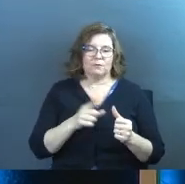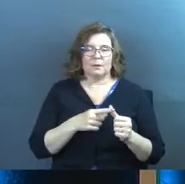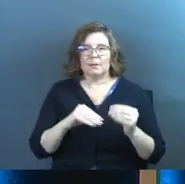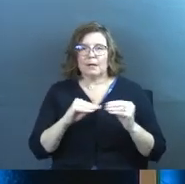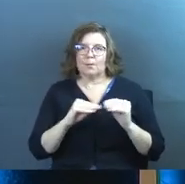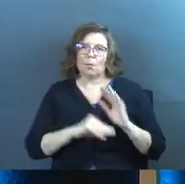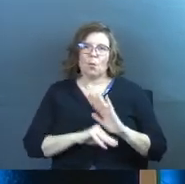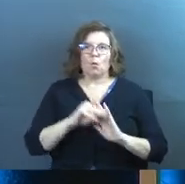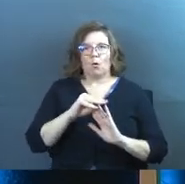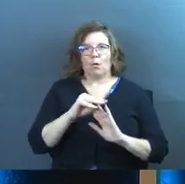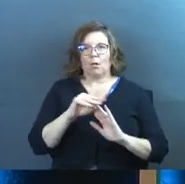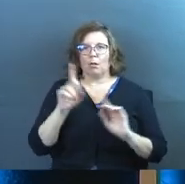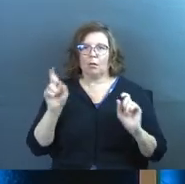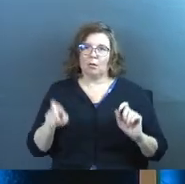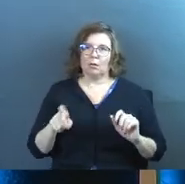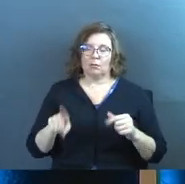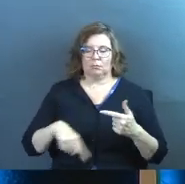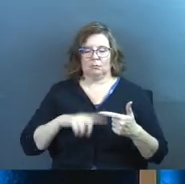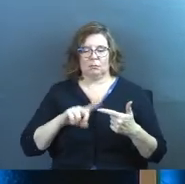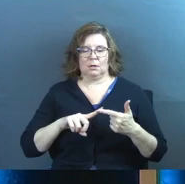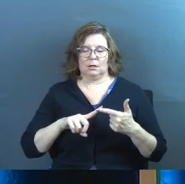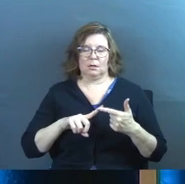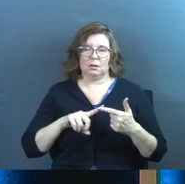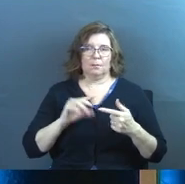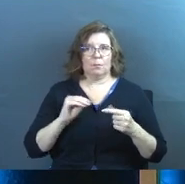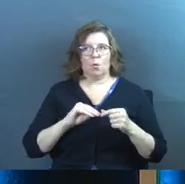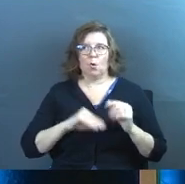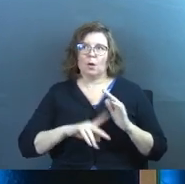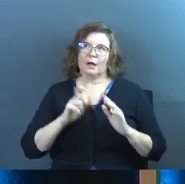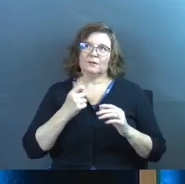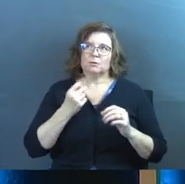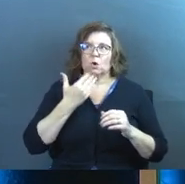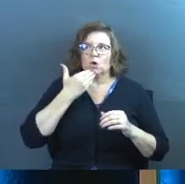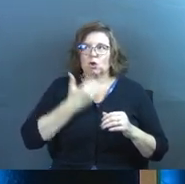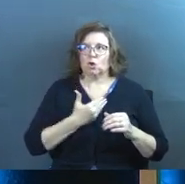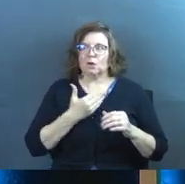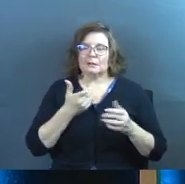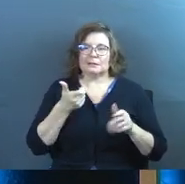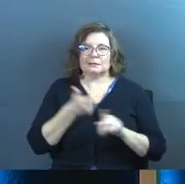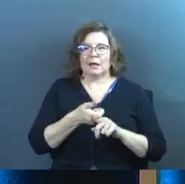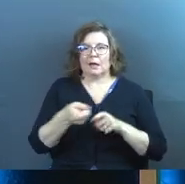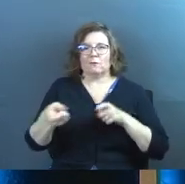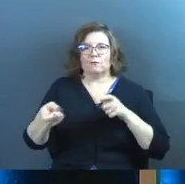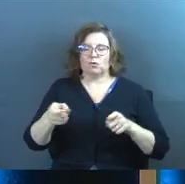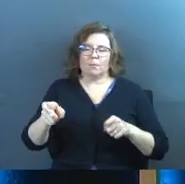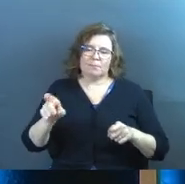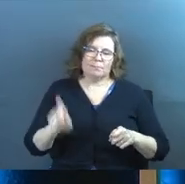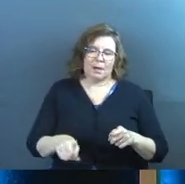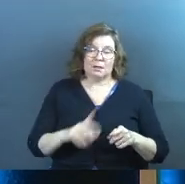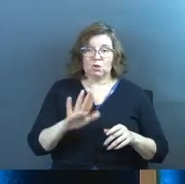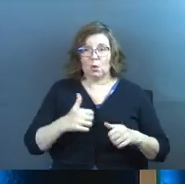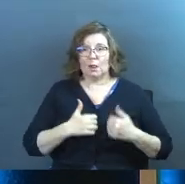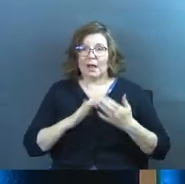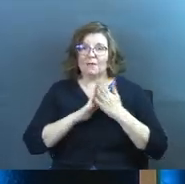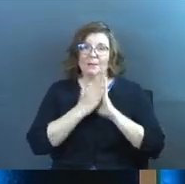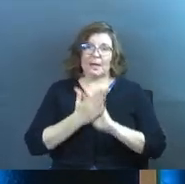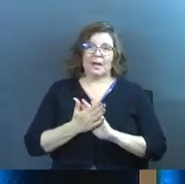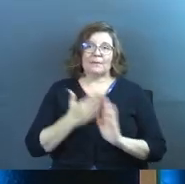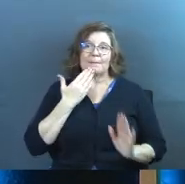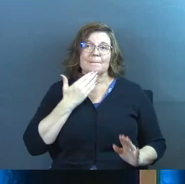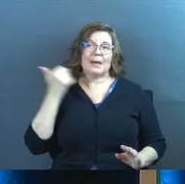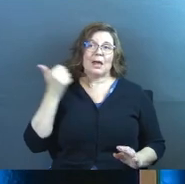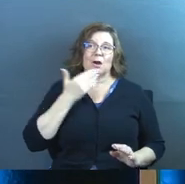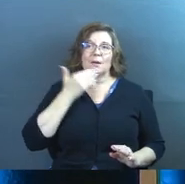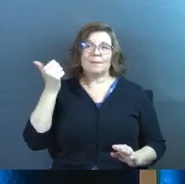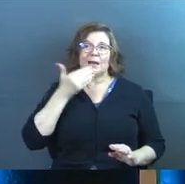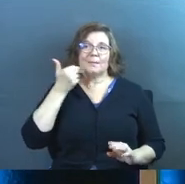be moral as a Christian. And you've got to get so moral. You've got to be so good at self-control. And your whole life is about you becoming better